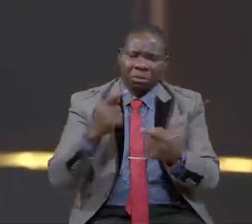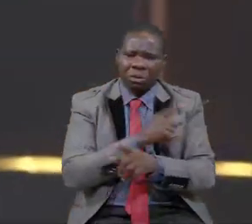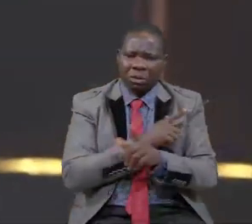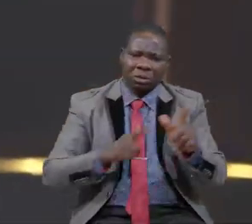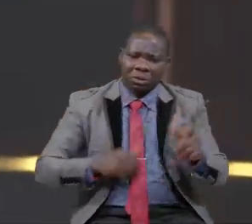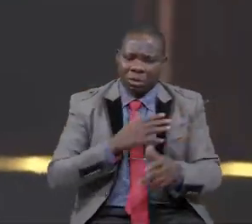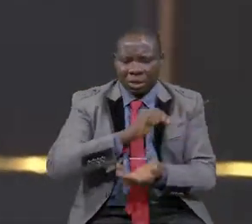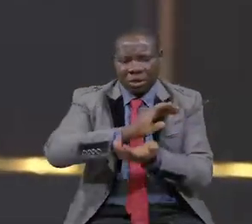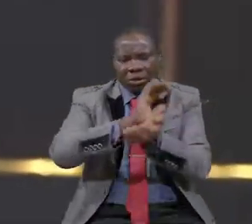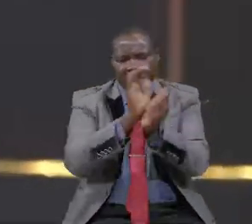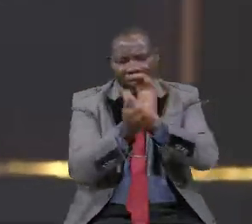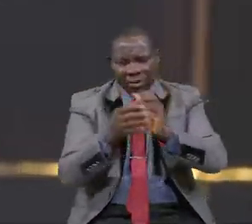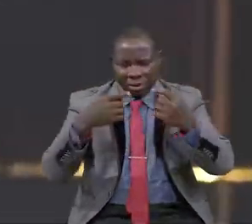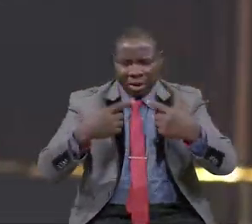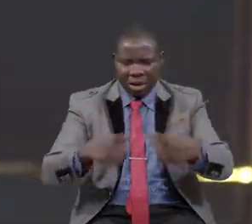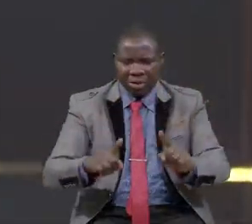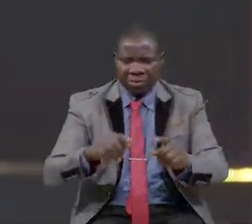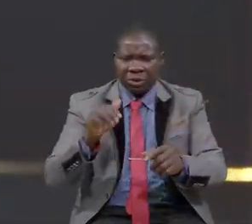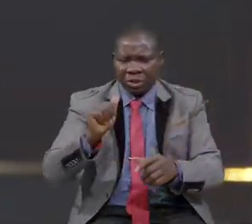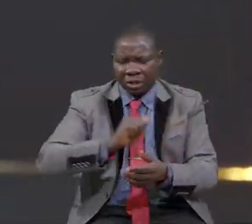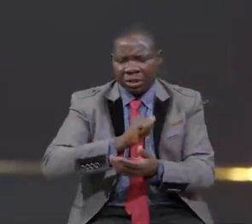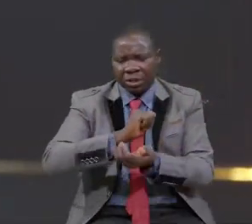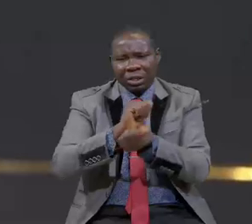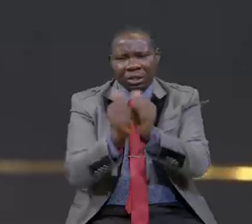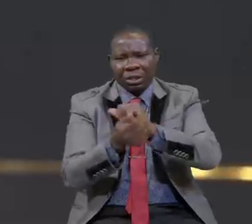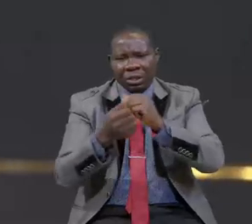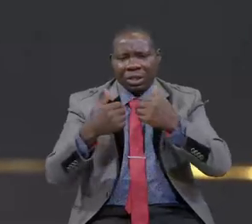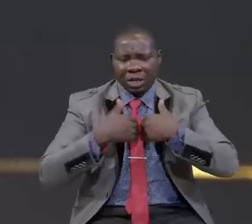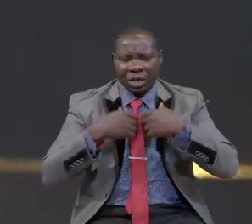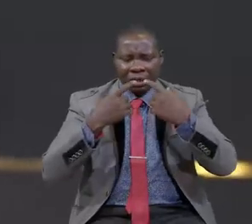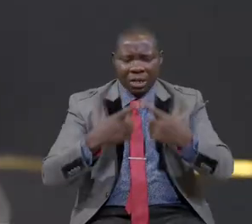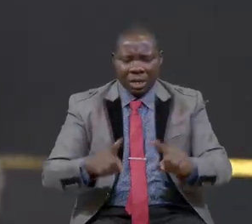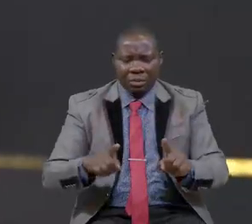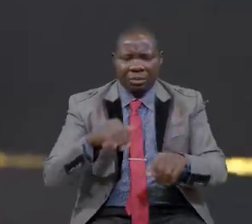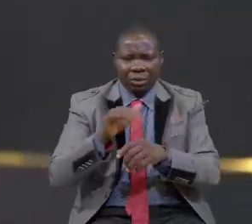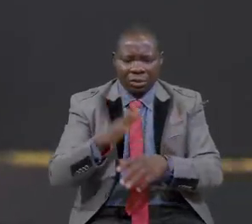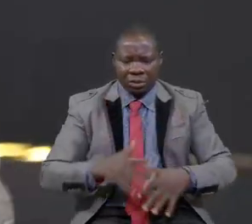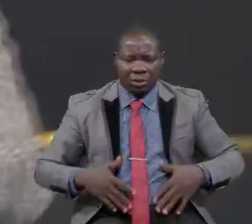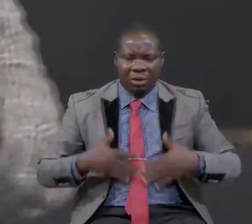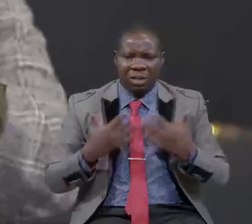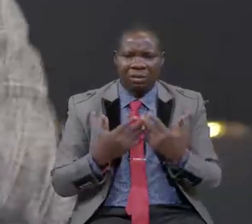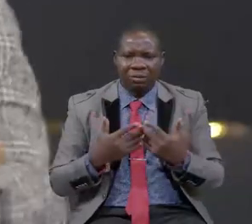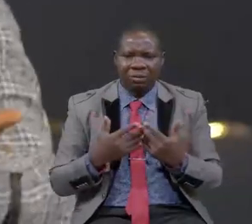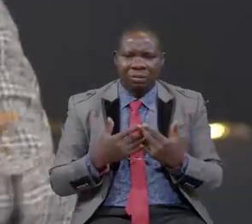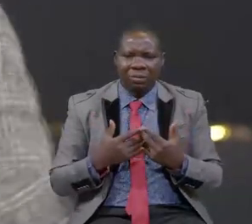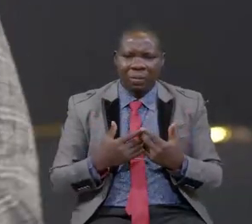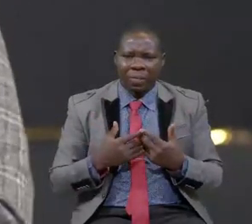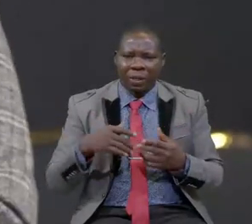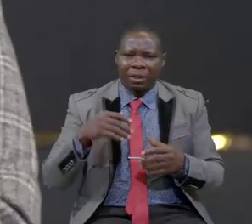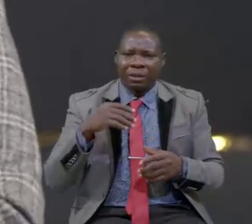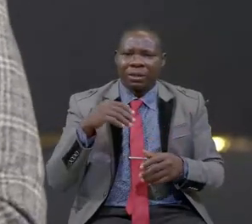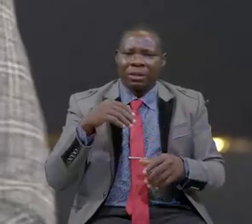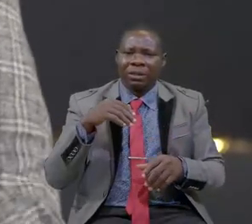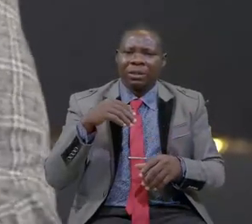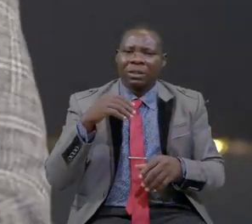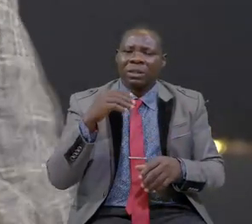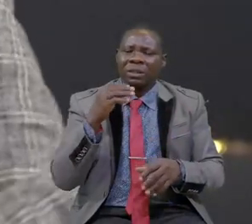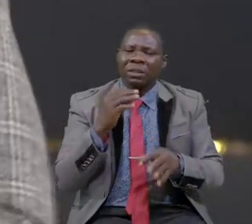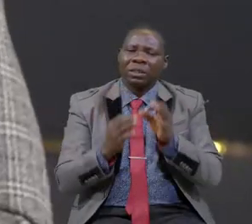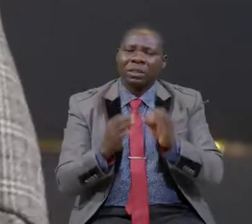has taken place and a change has happened, they sought a change, a conversion,